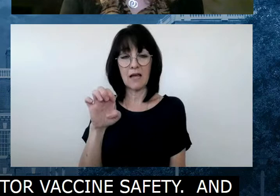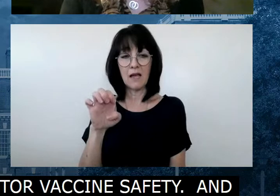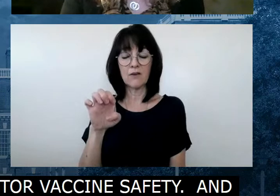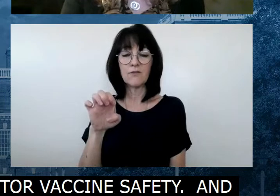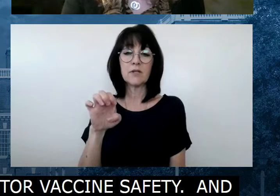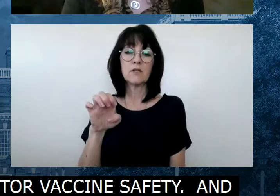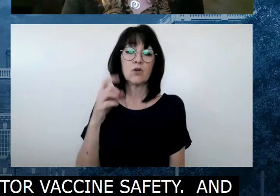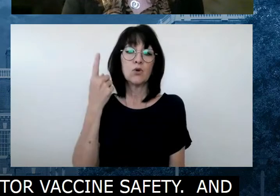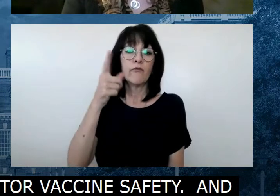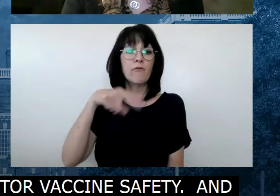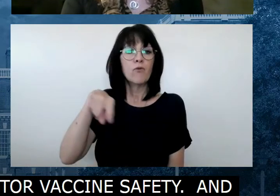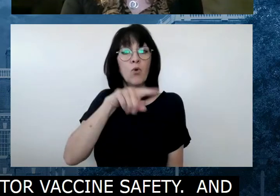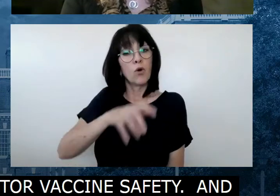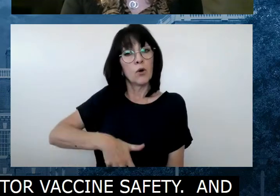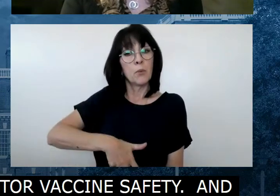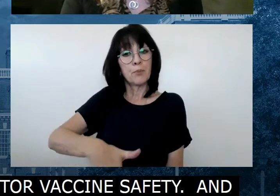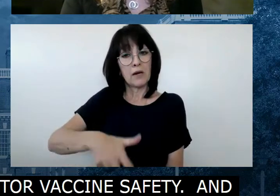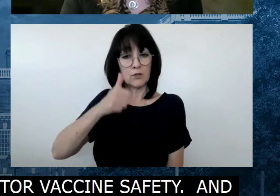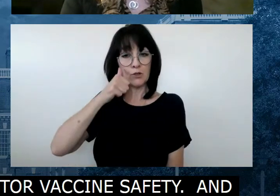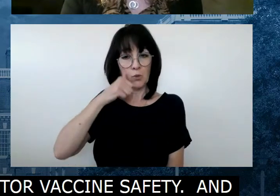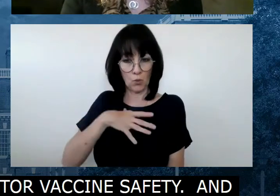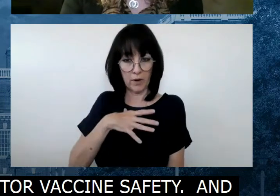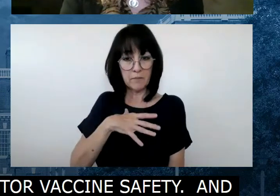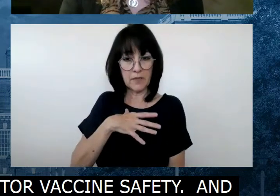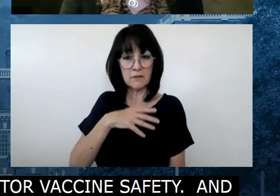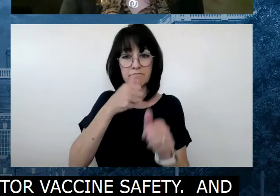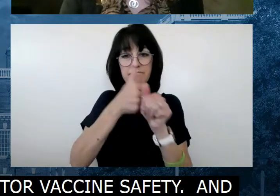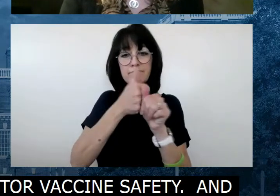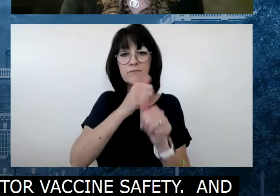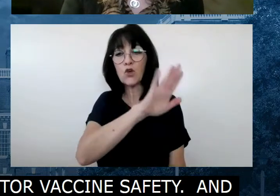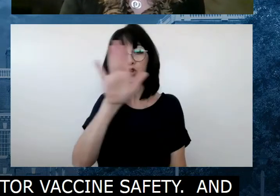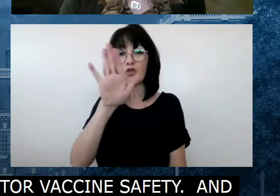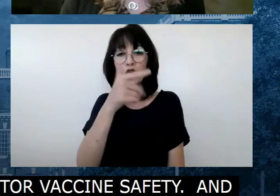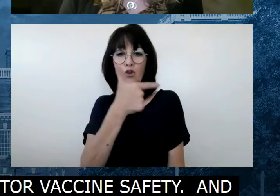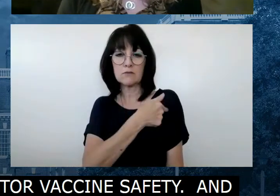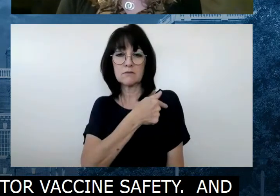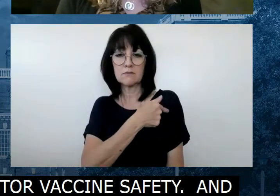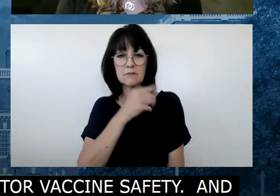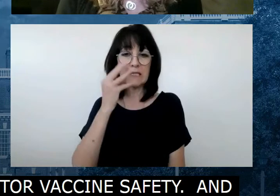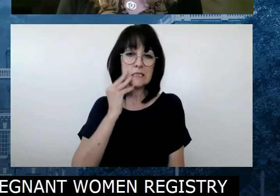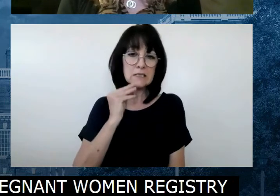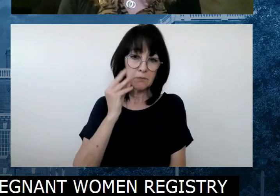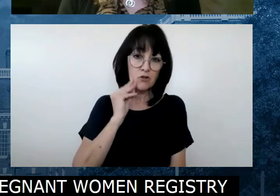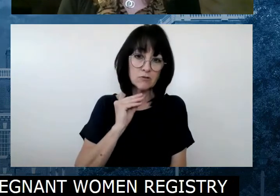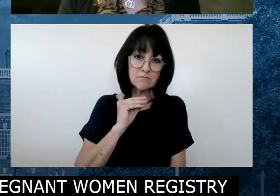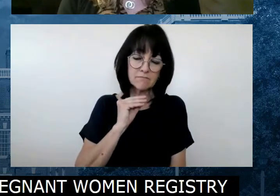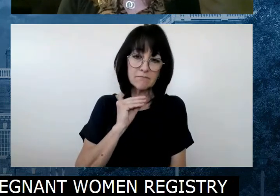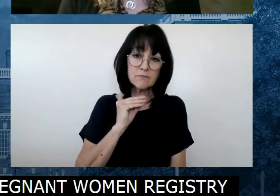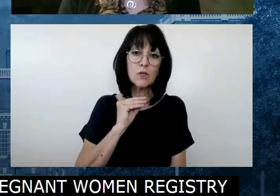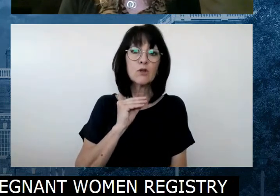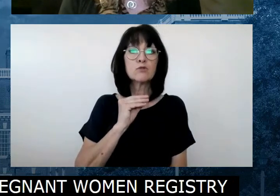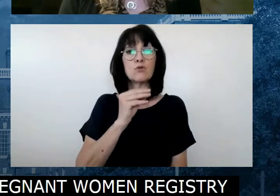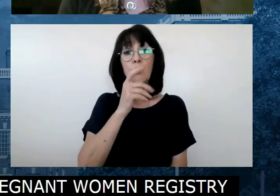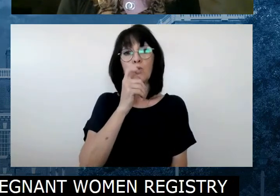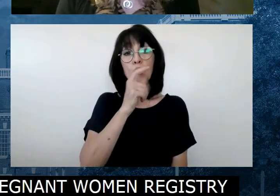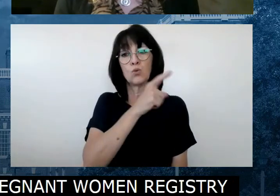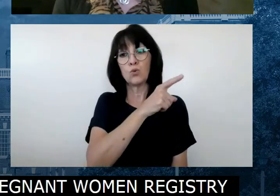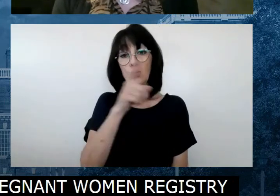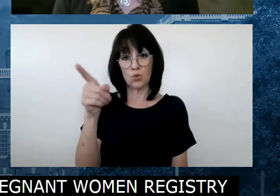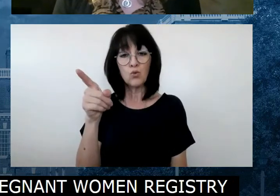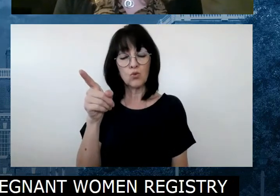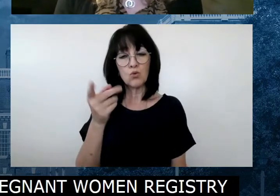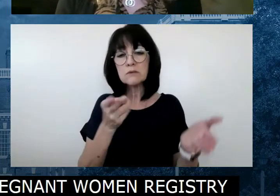women and their vaccine experience. And so those who choose to enroll in this